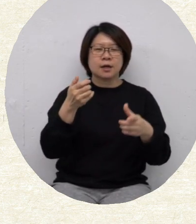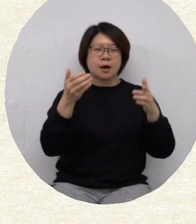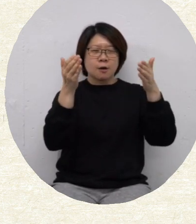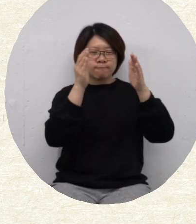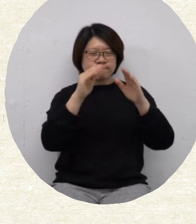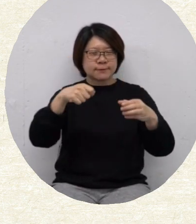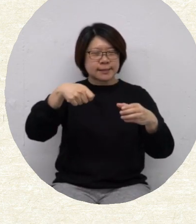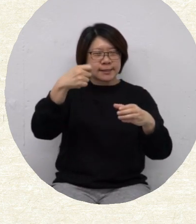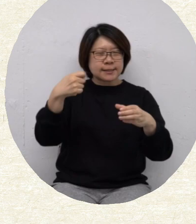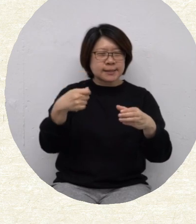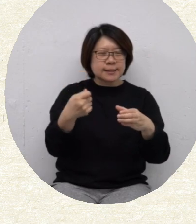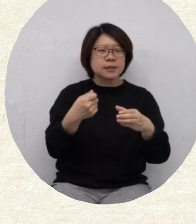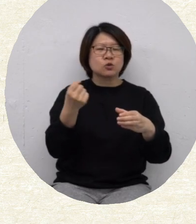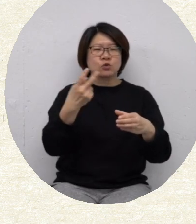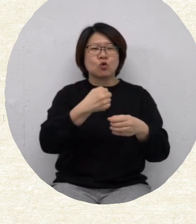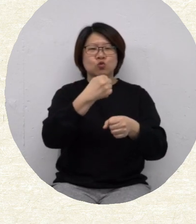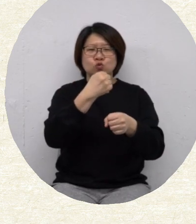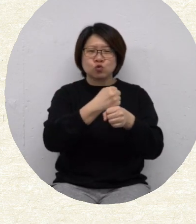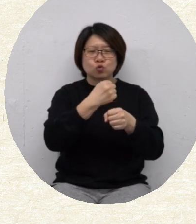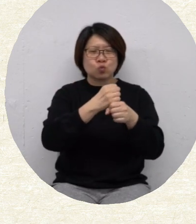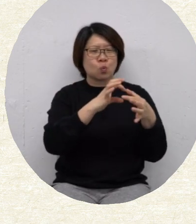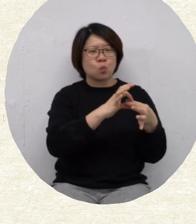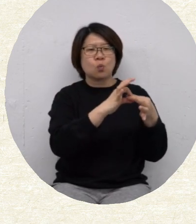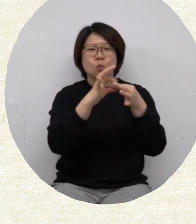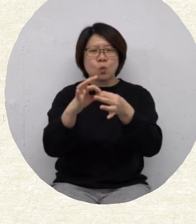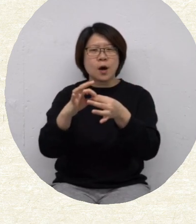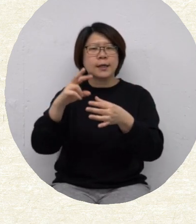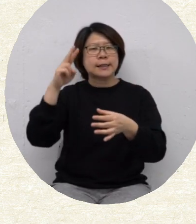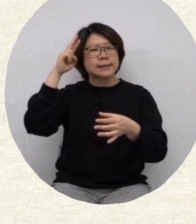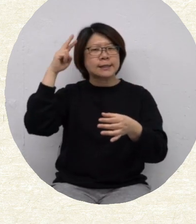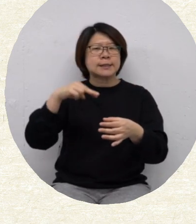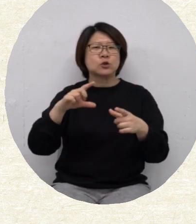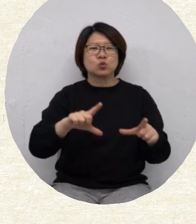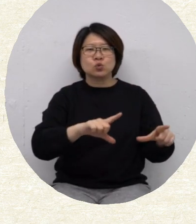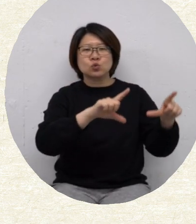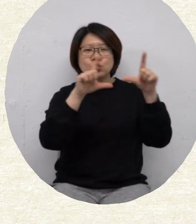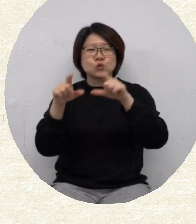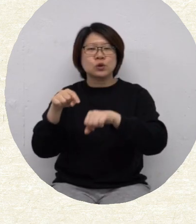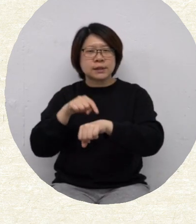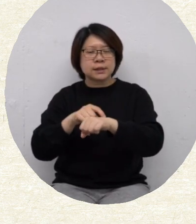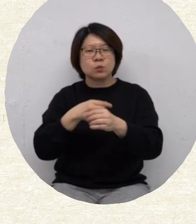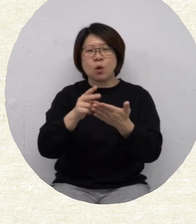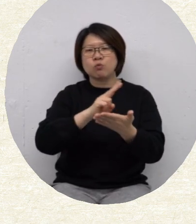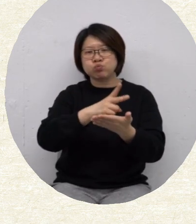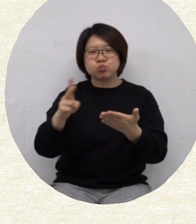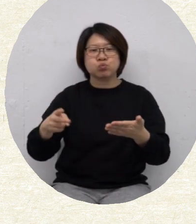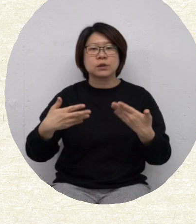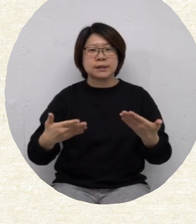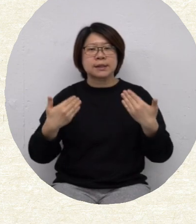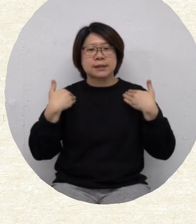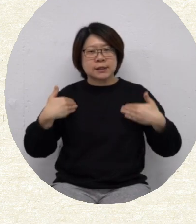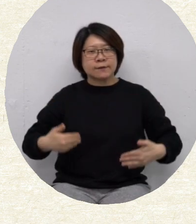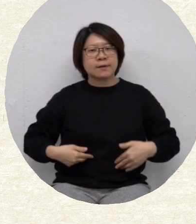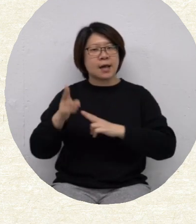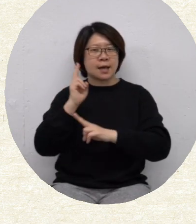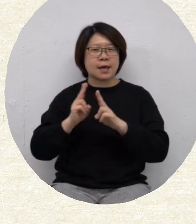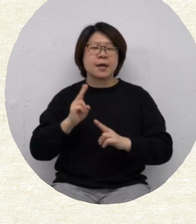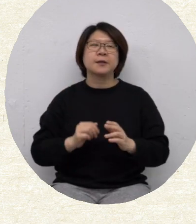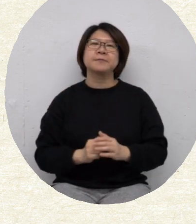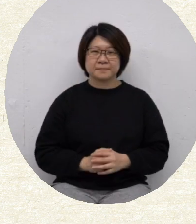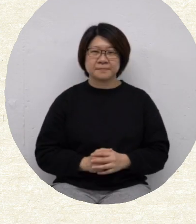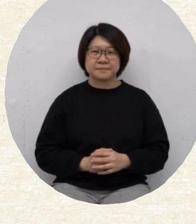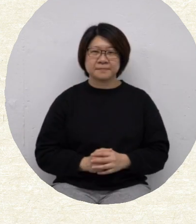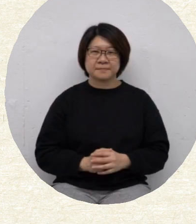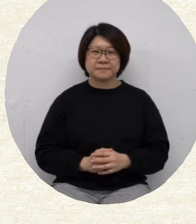print works using Japanese-style water-based woodblock printing method. The first time I